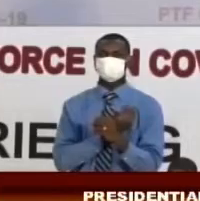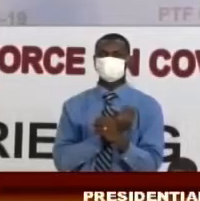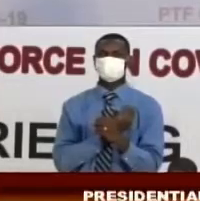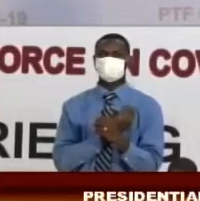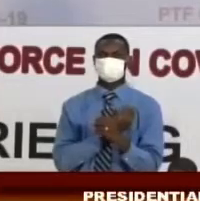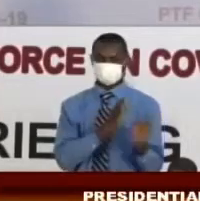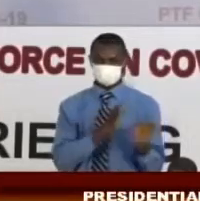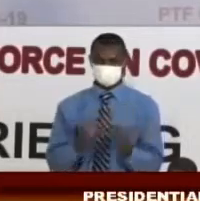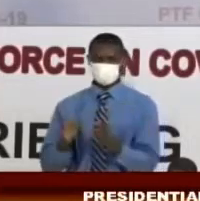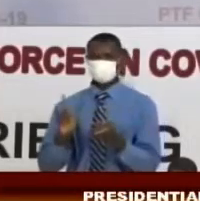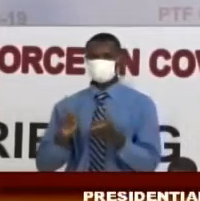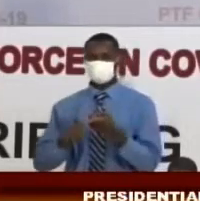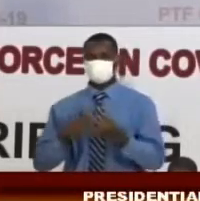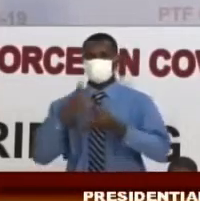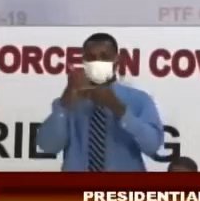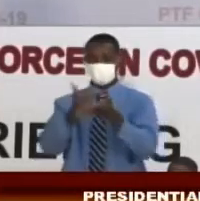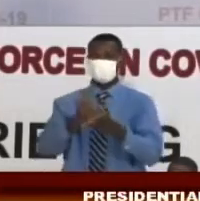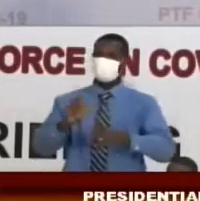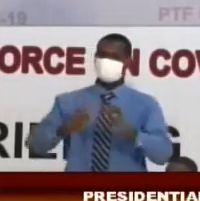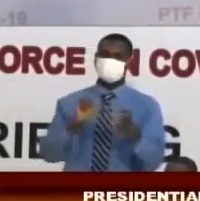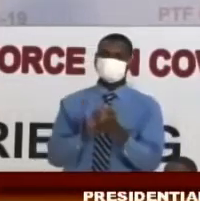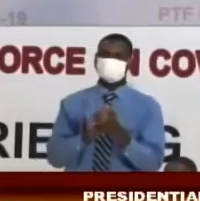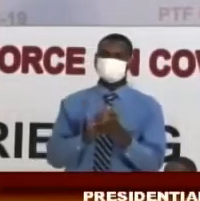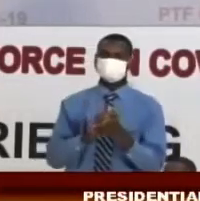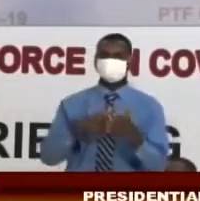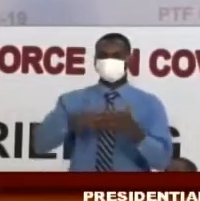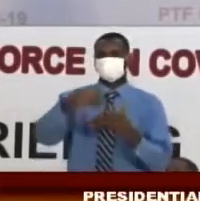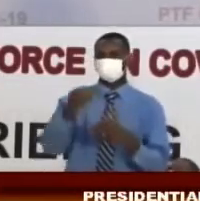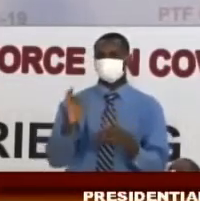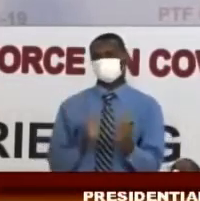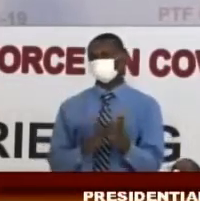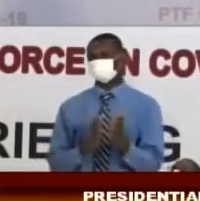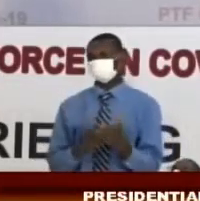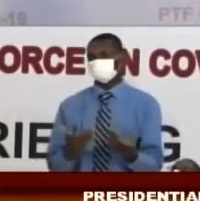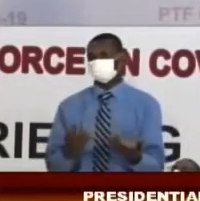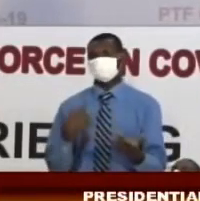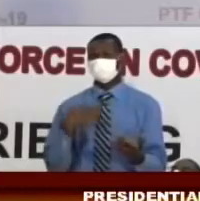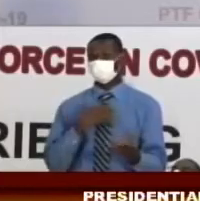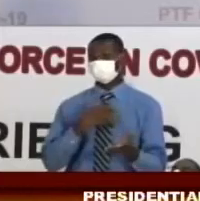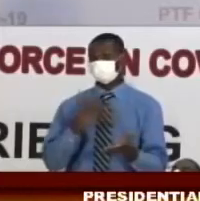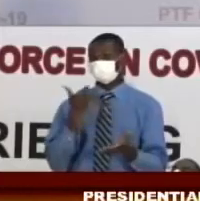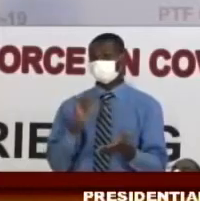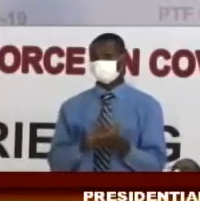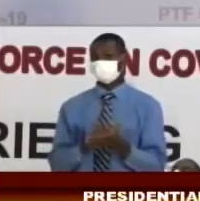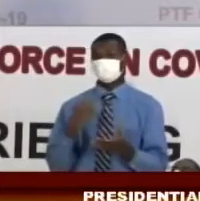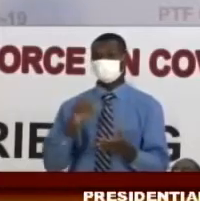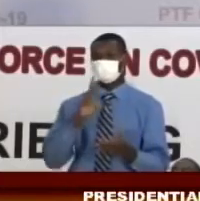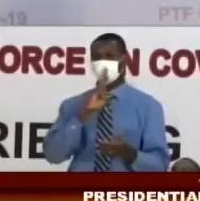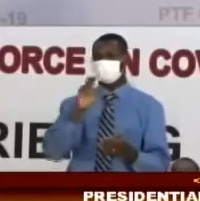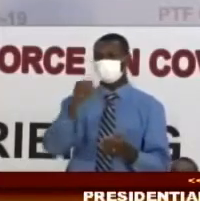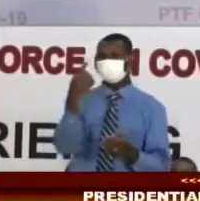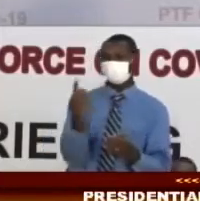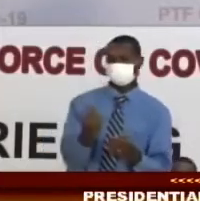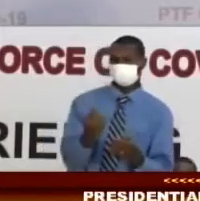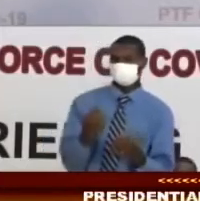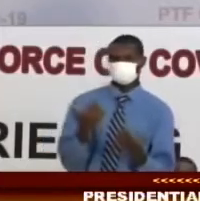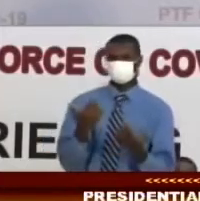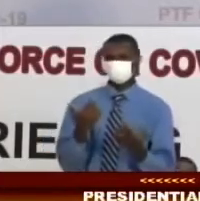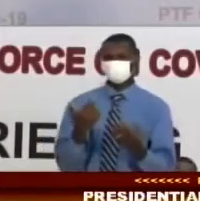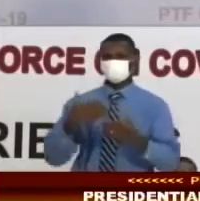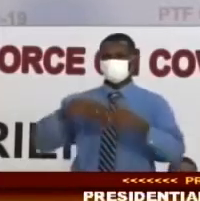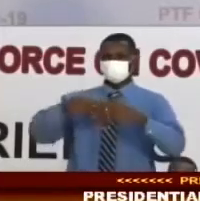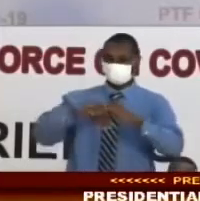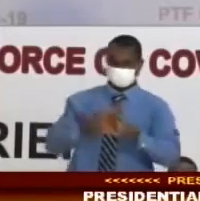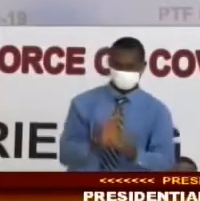out-of-school children, because we feel that we're only just being drawn into something that we are